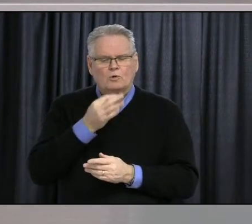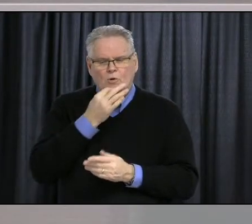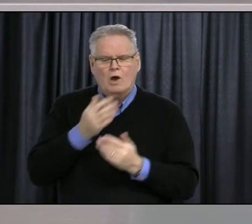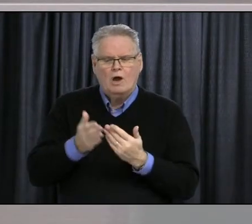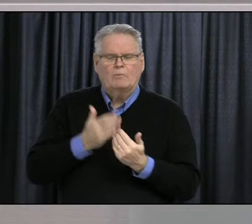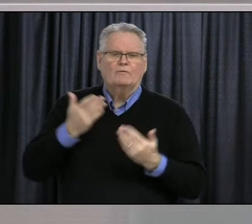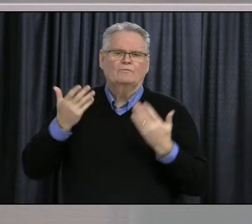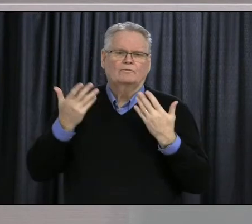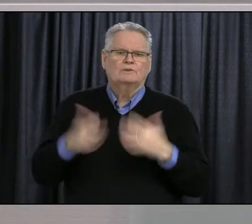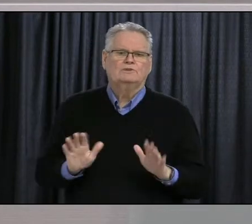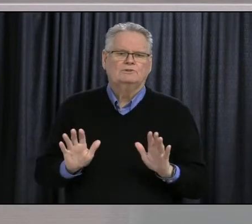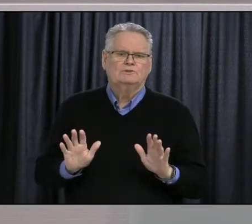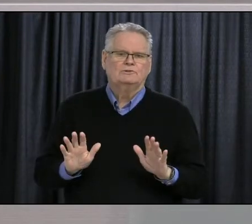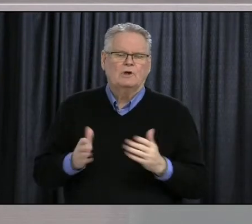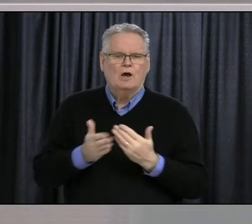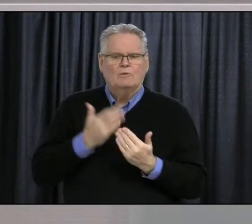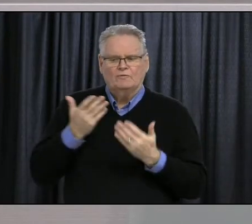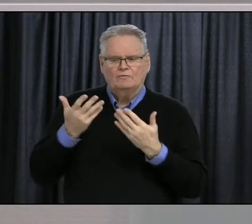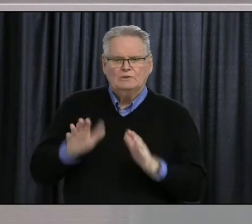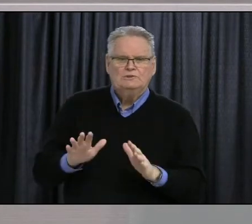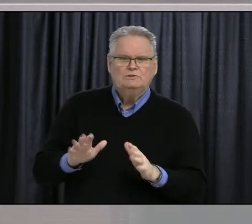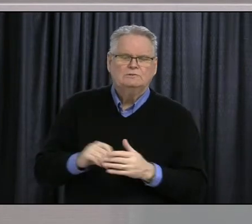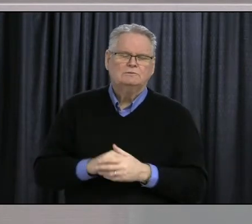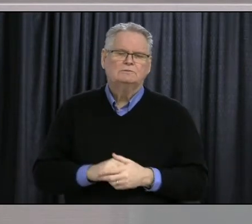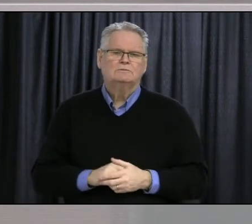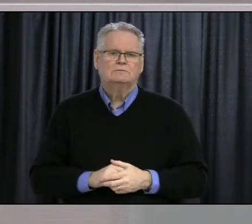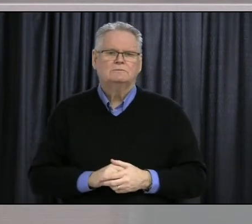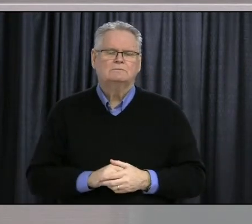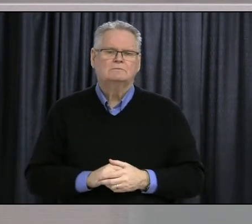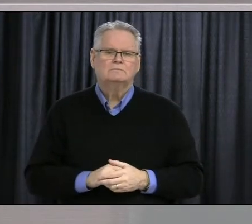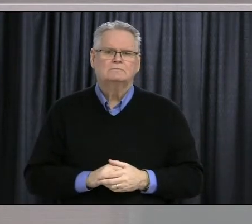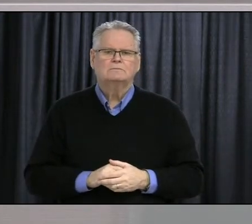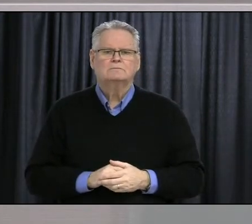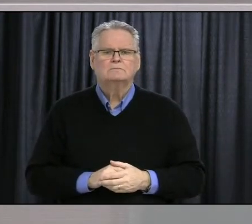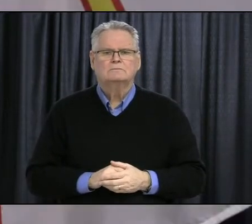had to be brought into the province, or was something we could use already here?